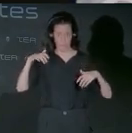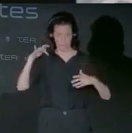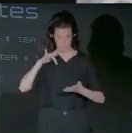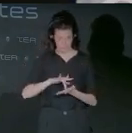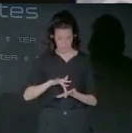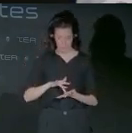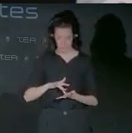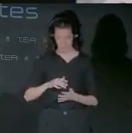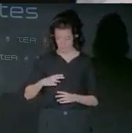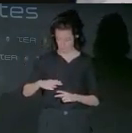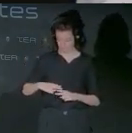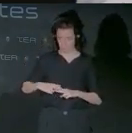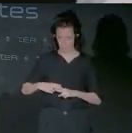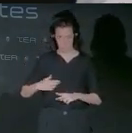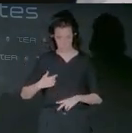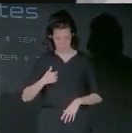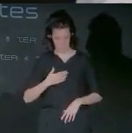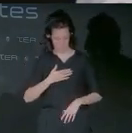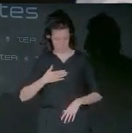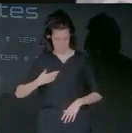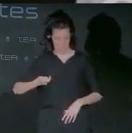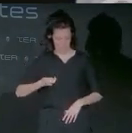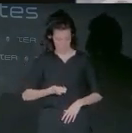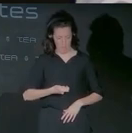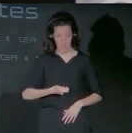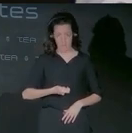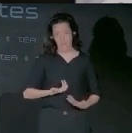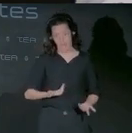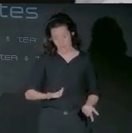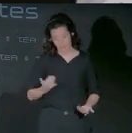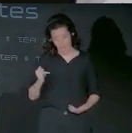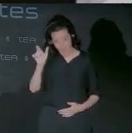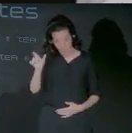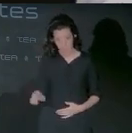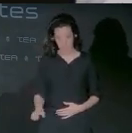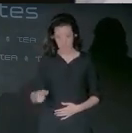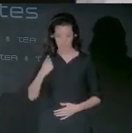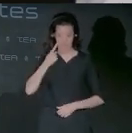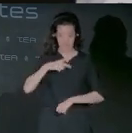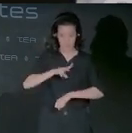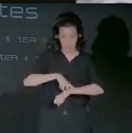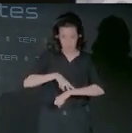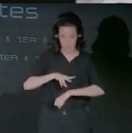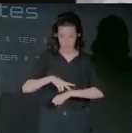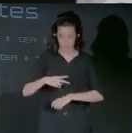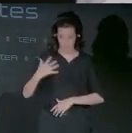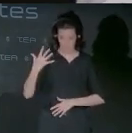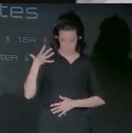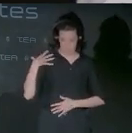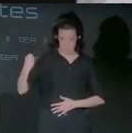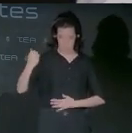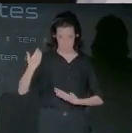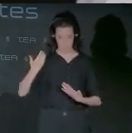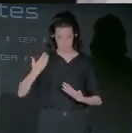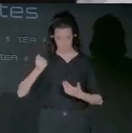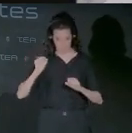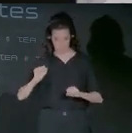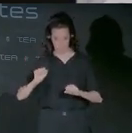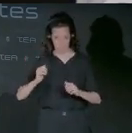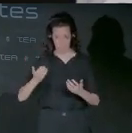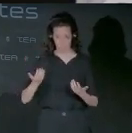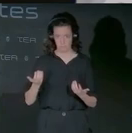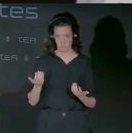watching behaviour, who could have stopped me. So at some point, the movement goes from